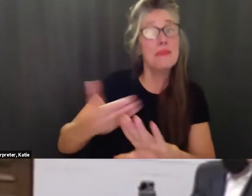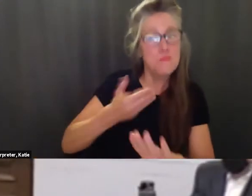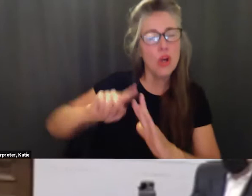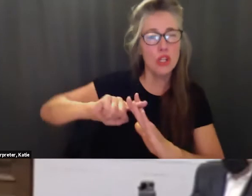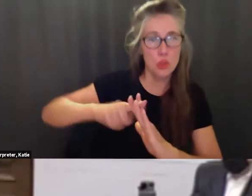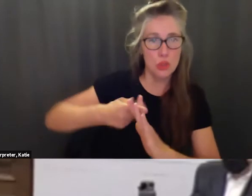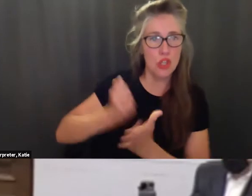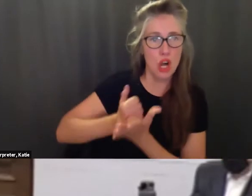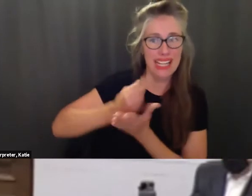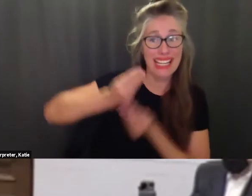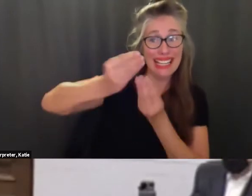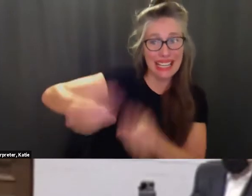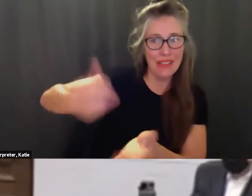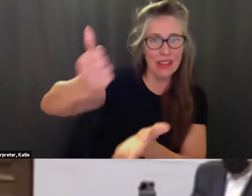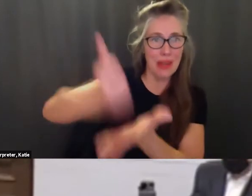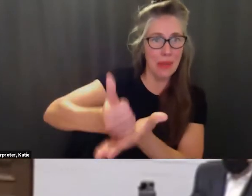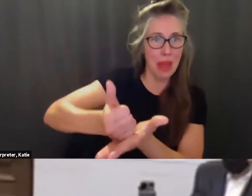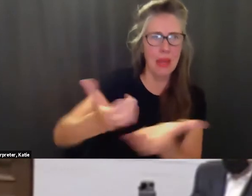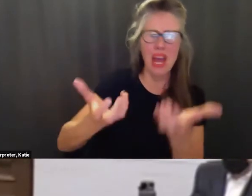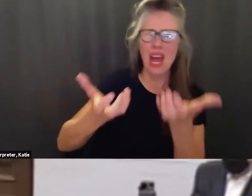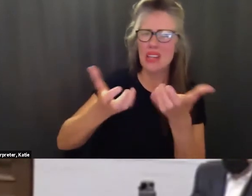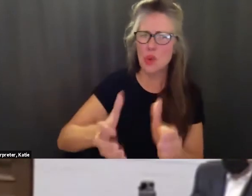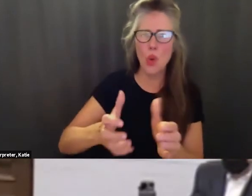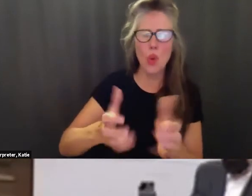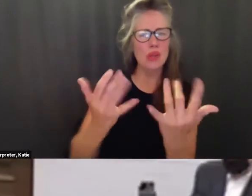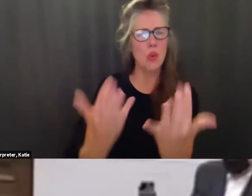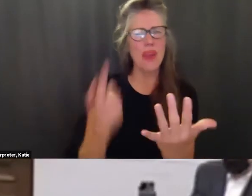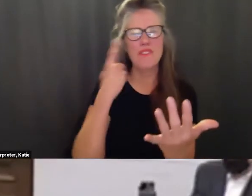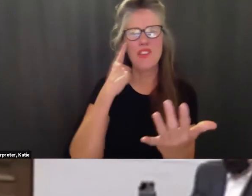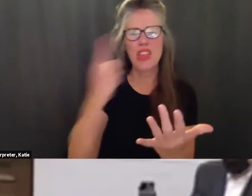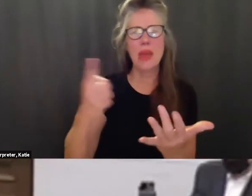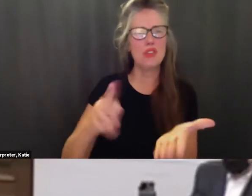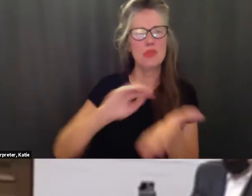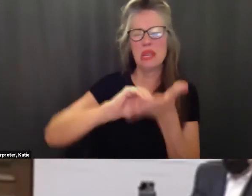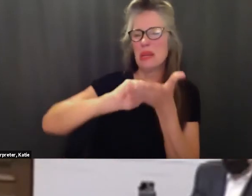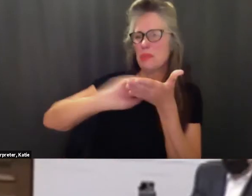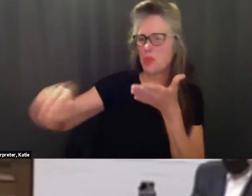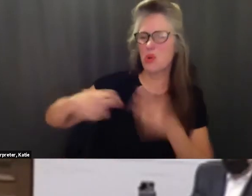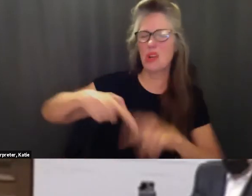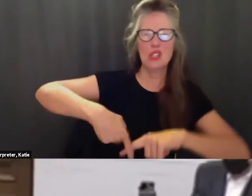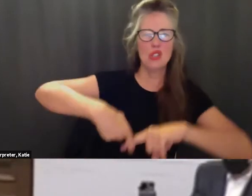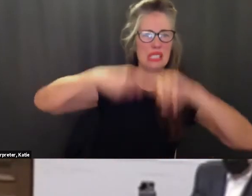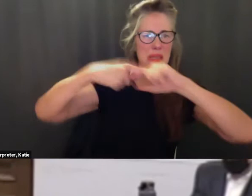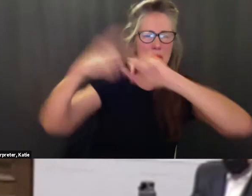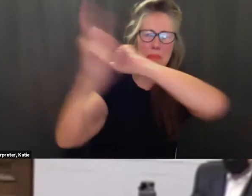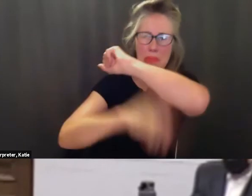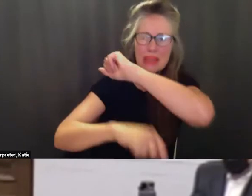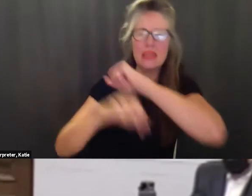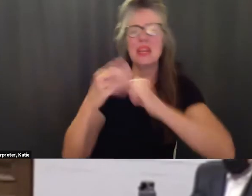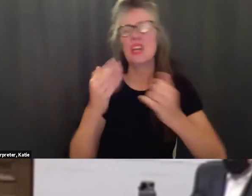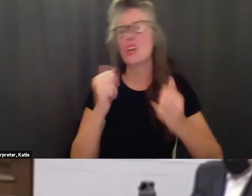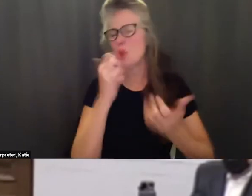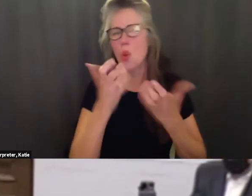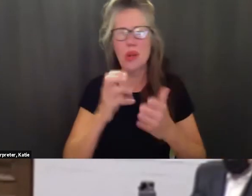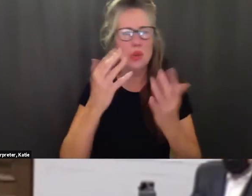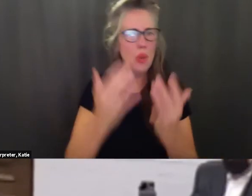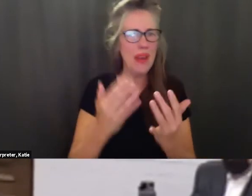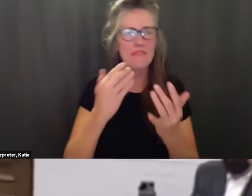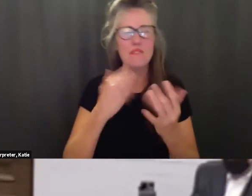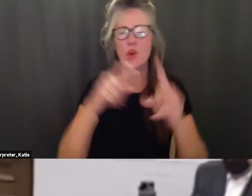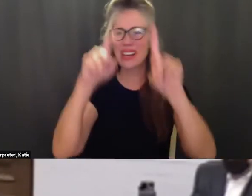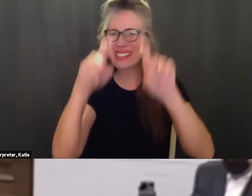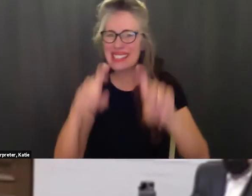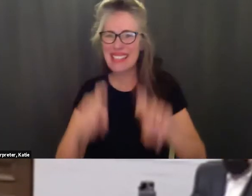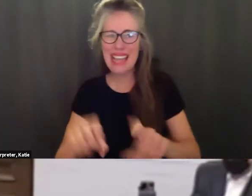don't want to wait till a child is suspended. We don't want to wait till the state test or the child has progressed